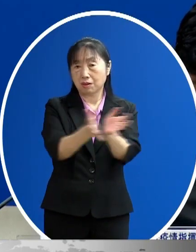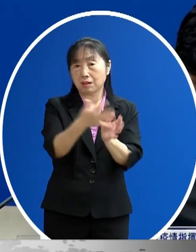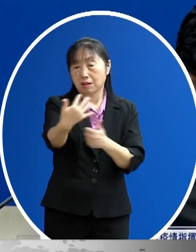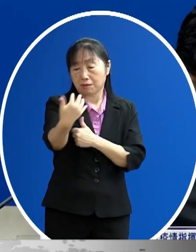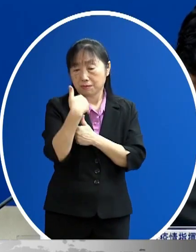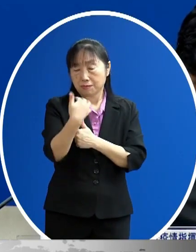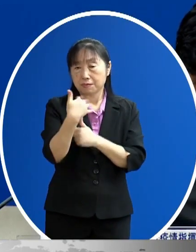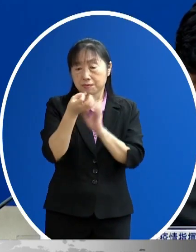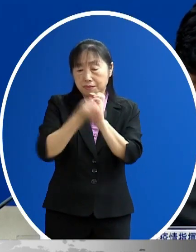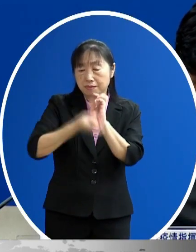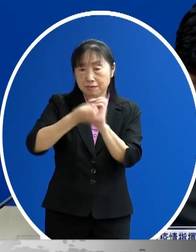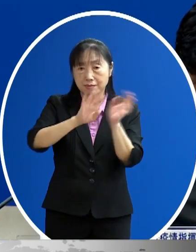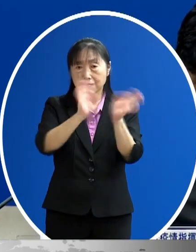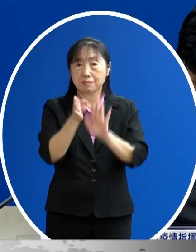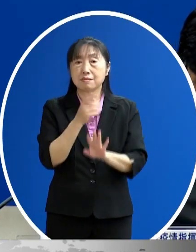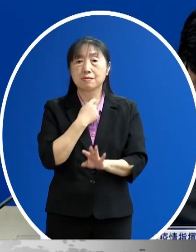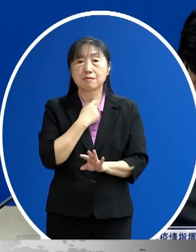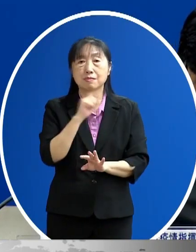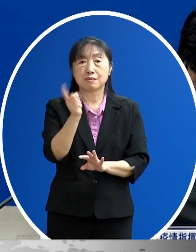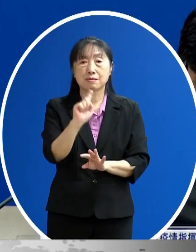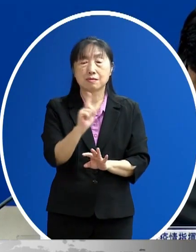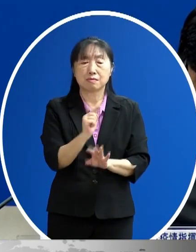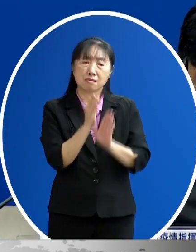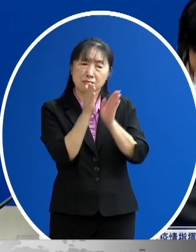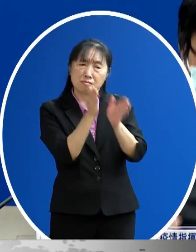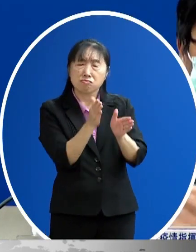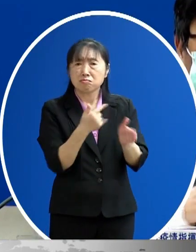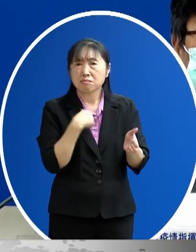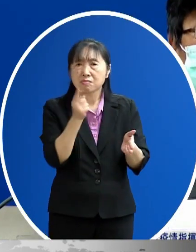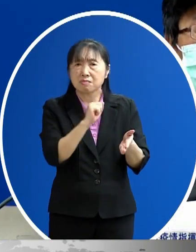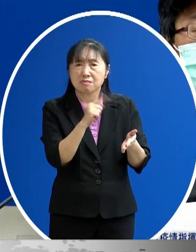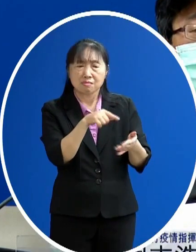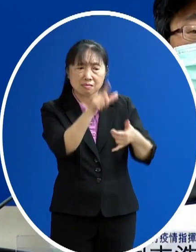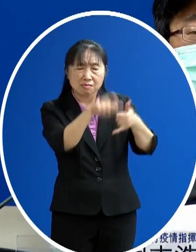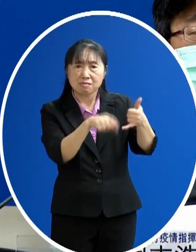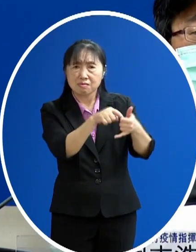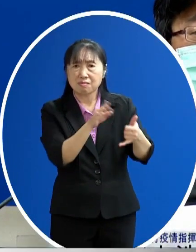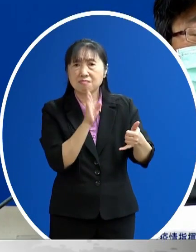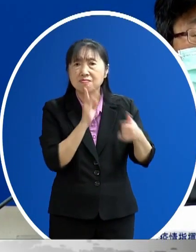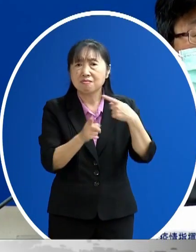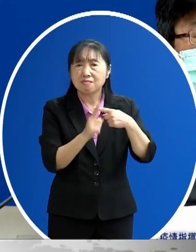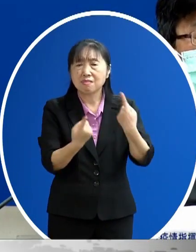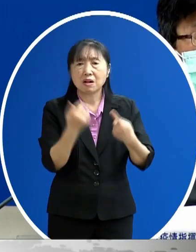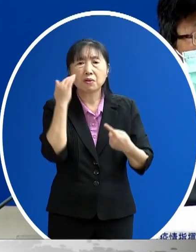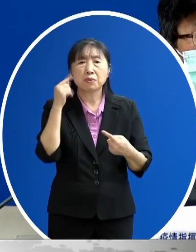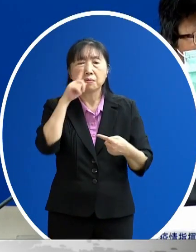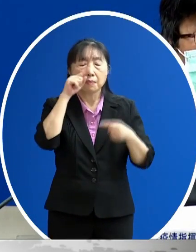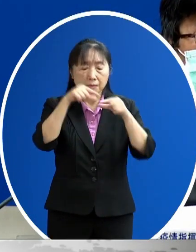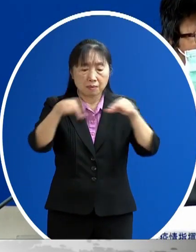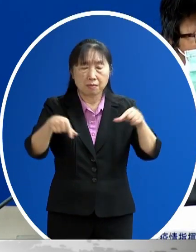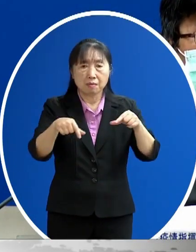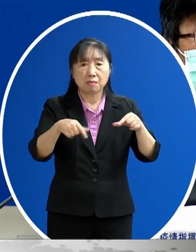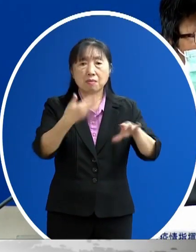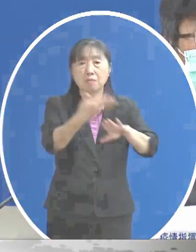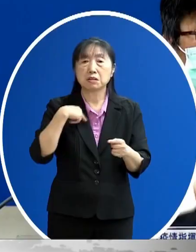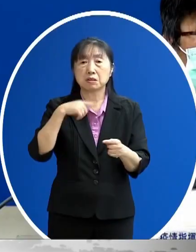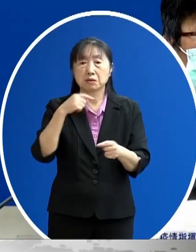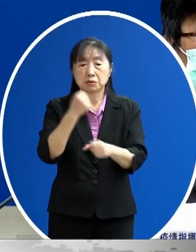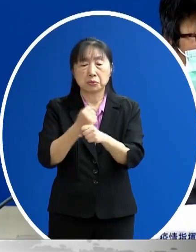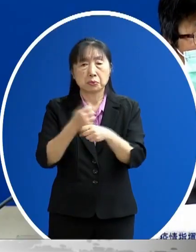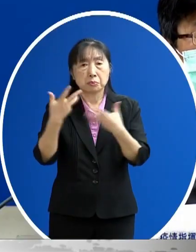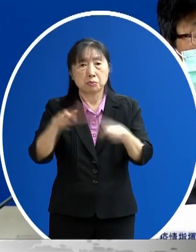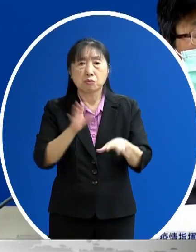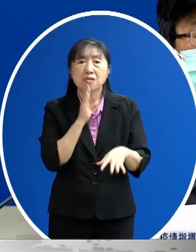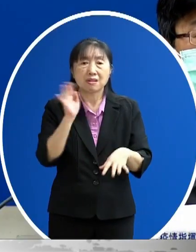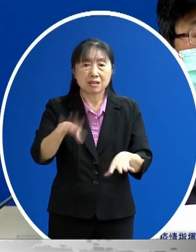is positive or whether leaving the test for a longer period will result in 2 lines showing up and so on. We will discuss these matters